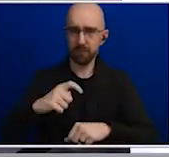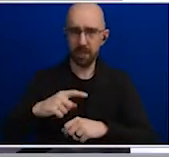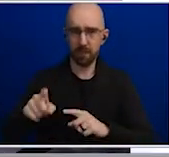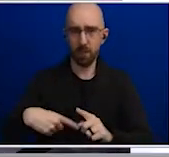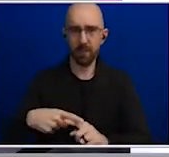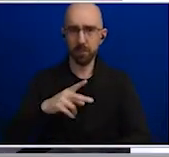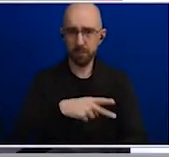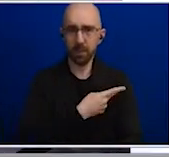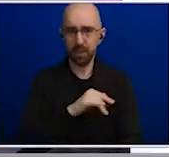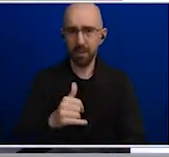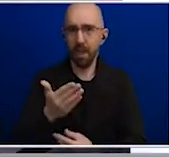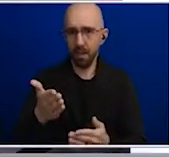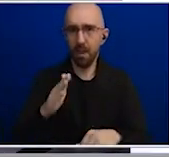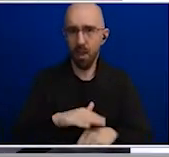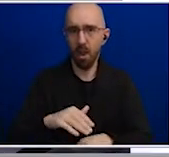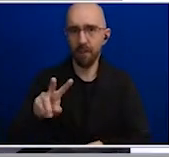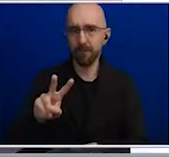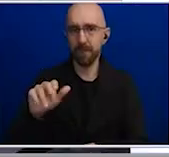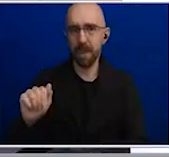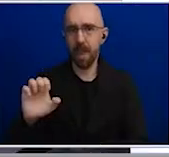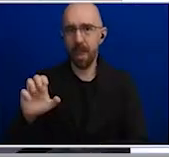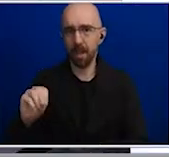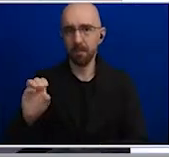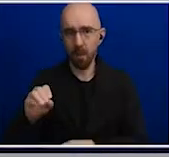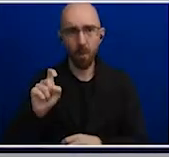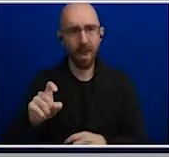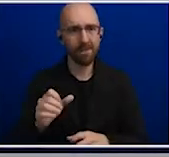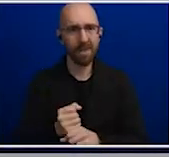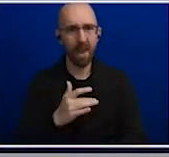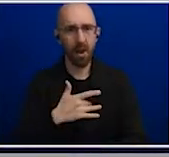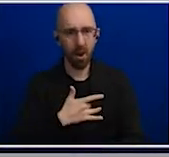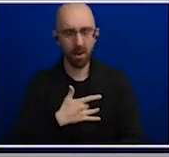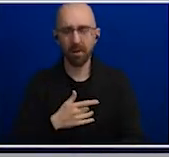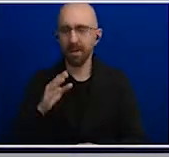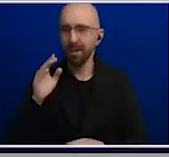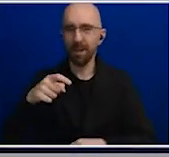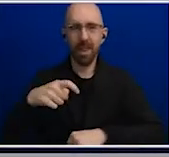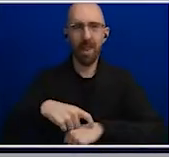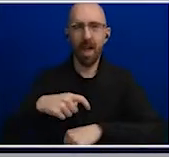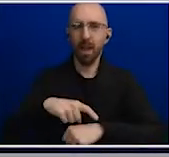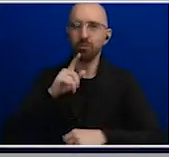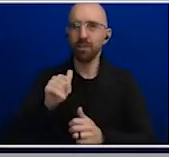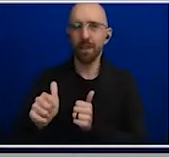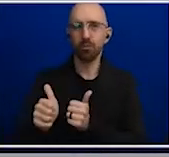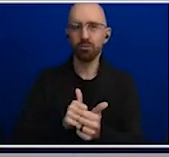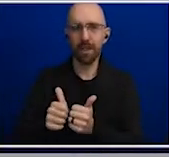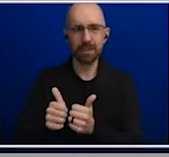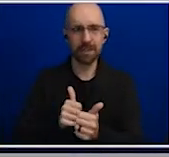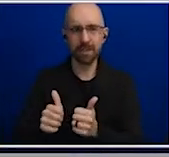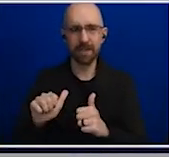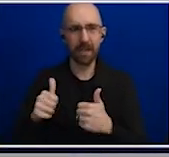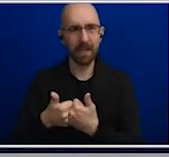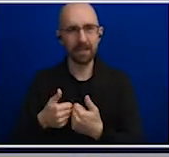VA ECMO where you've got to get a heart in them? The clock is really the race against complications associated with being on VA